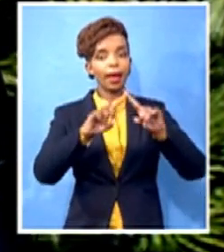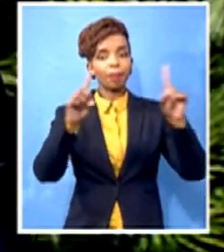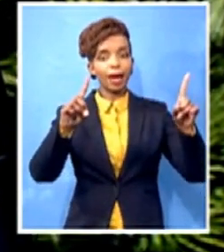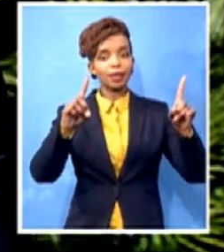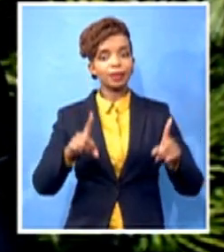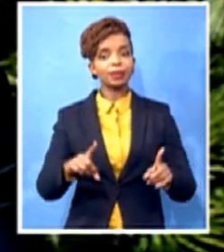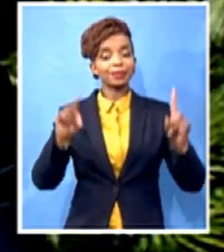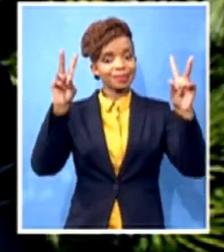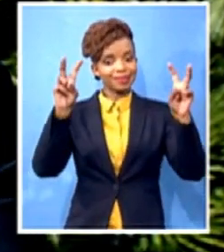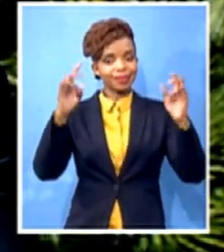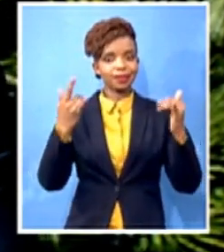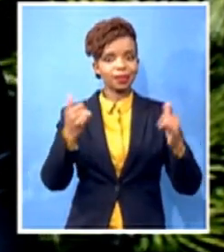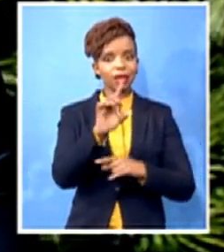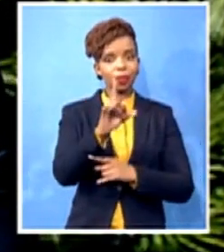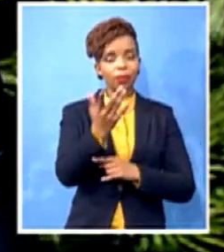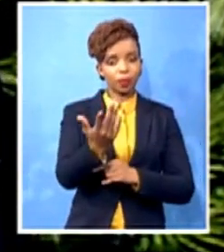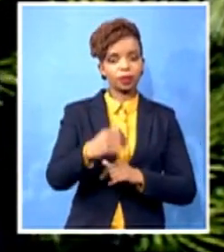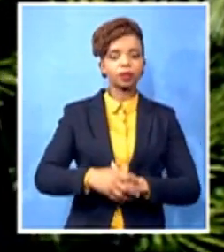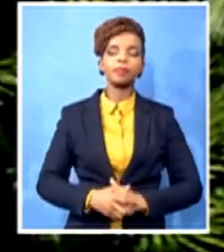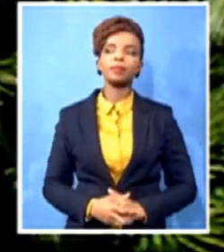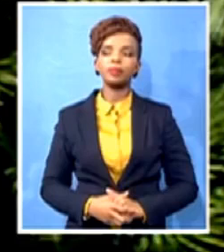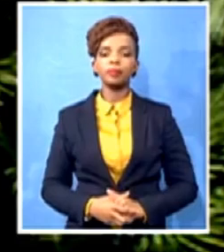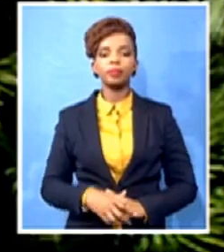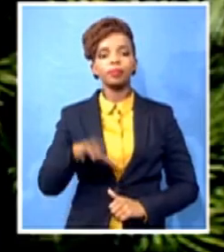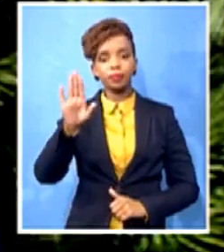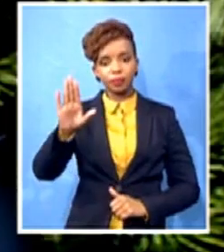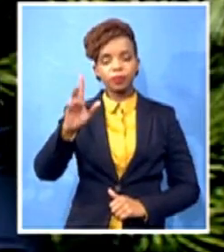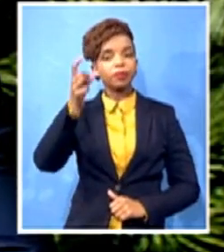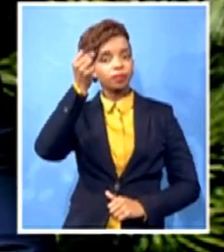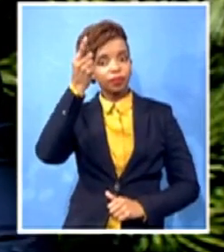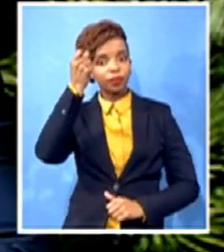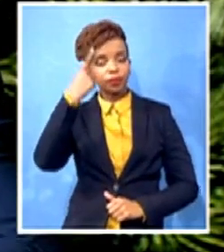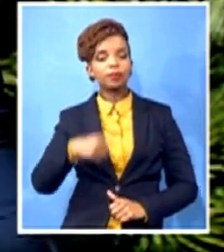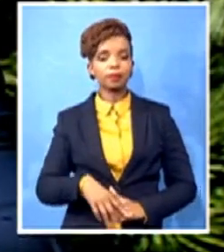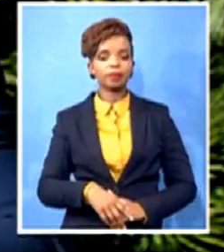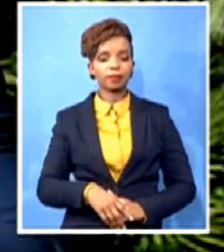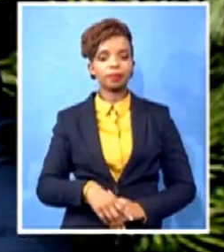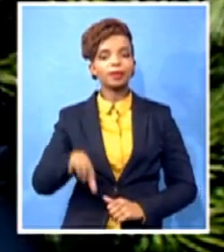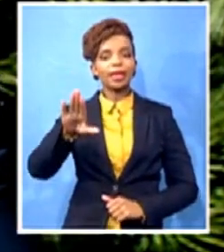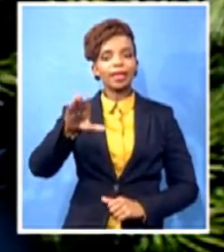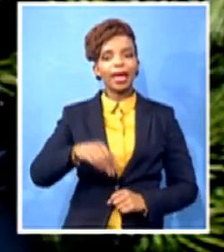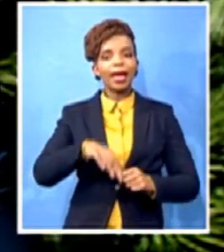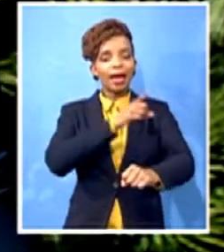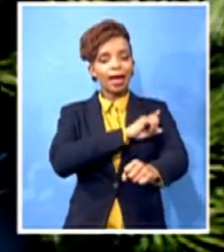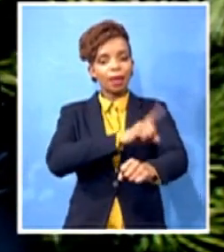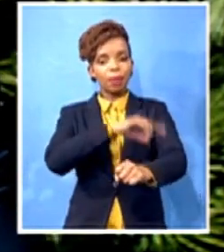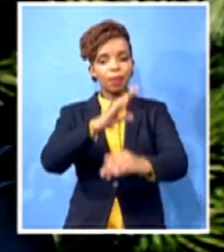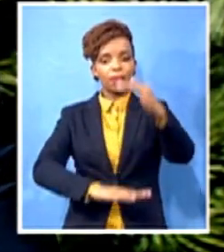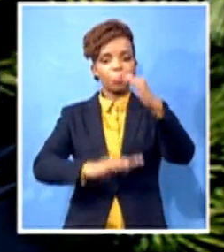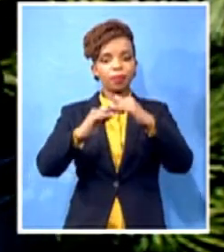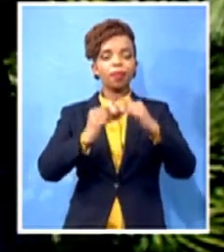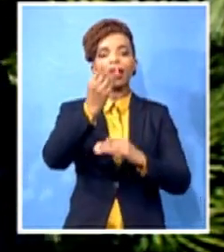coalition understands that its power is leveraged, okay, which is it's created out of nothing.